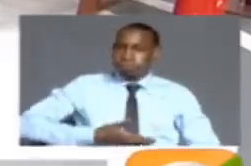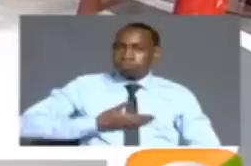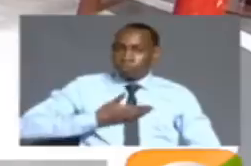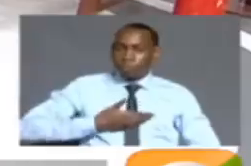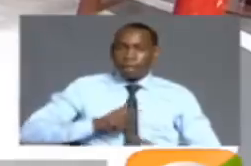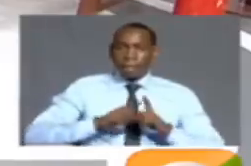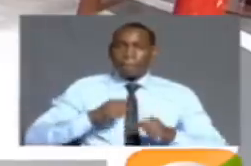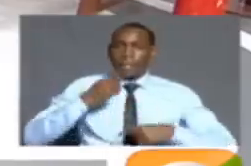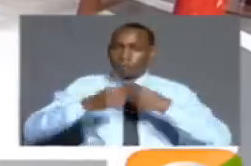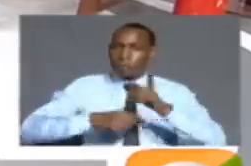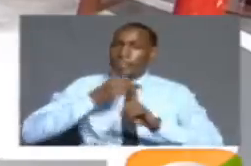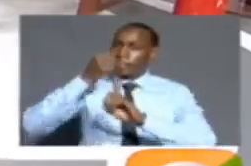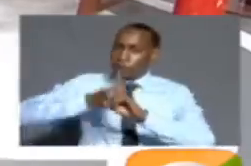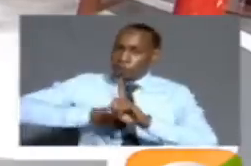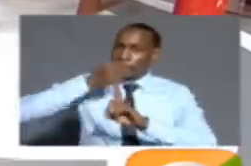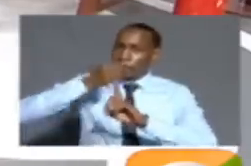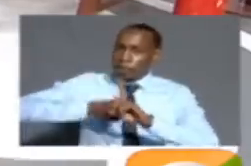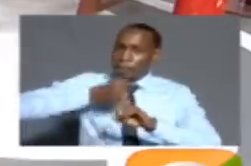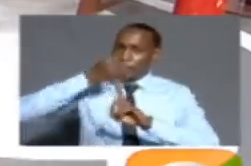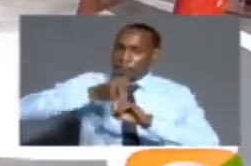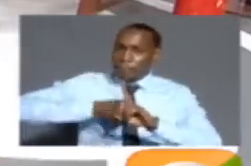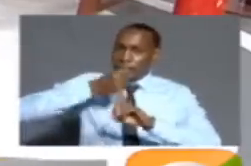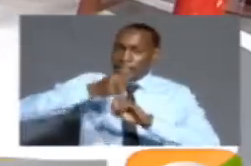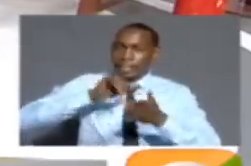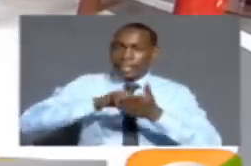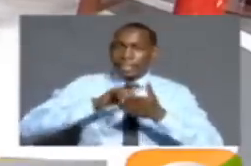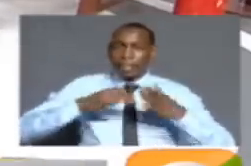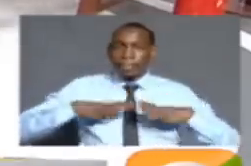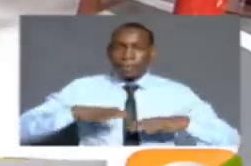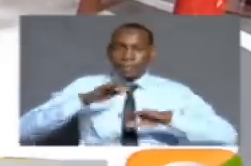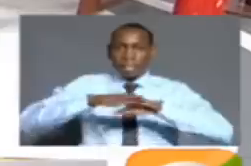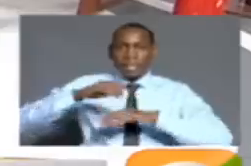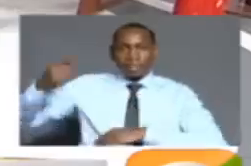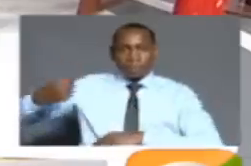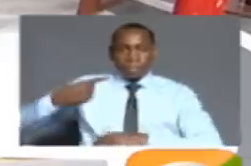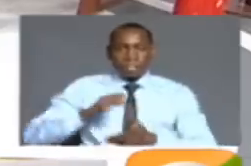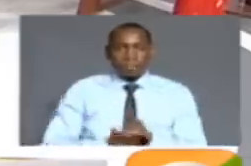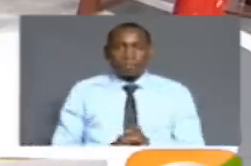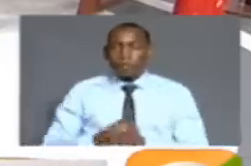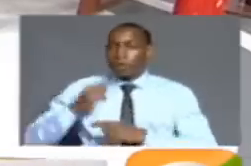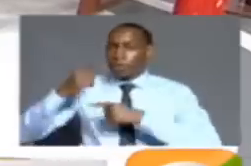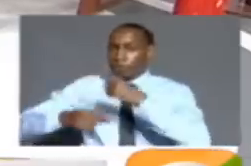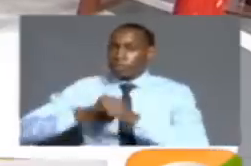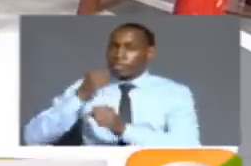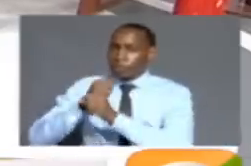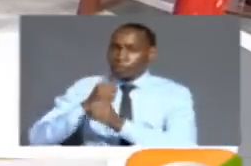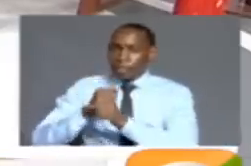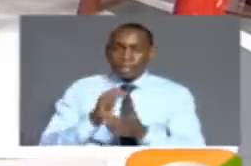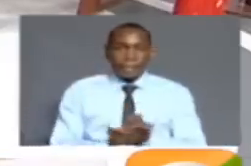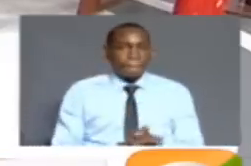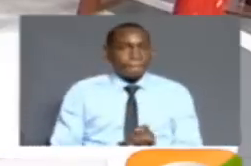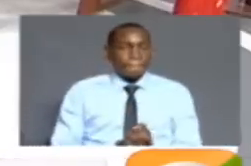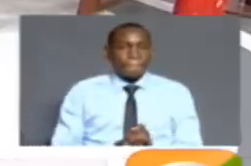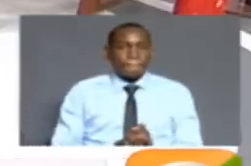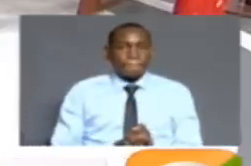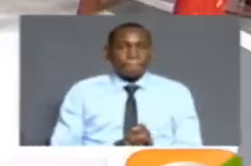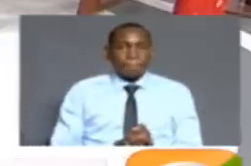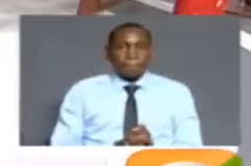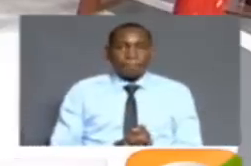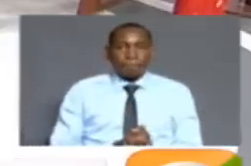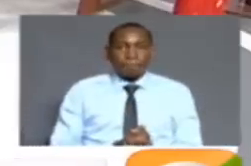but we shall keep pushing. Keep pushing. Make sure that these people get the compensation. They will. Yeah. Keep pushing. Mm. Keep pushing. I mean, you have, say, even